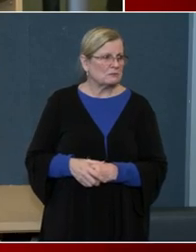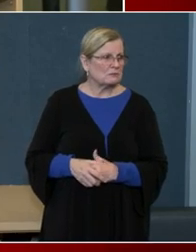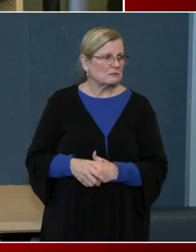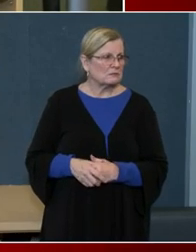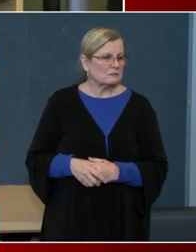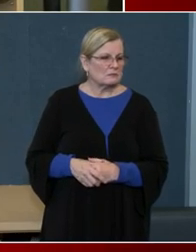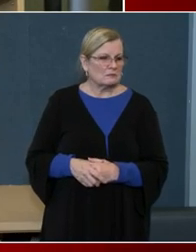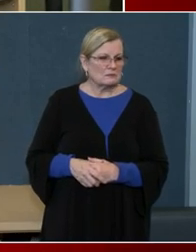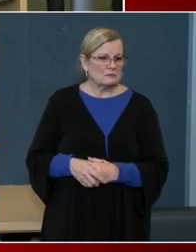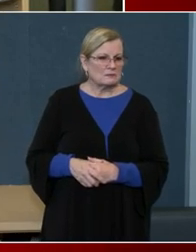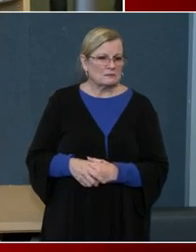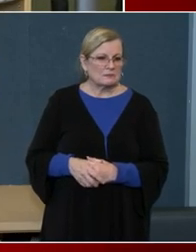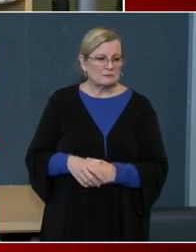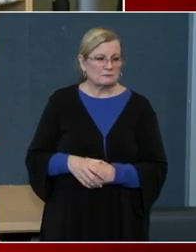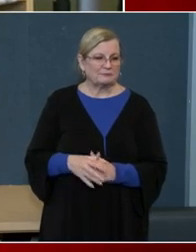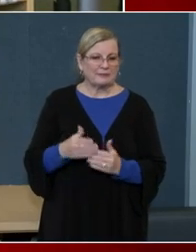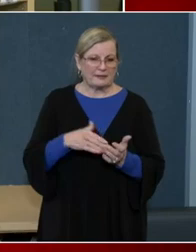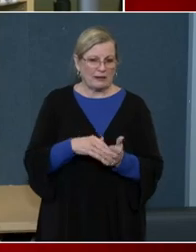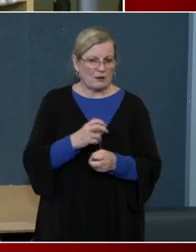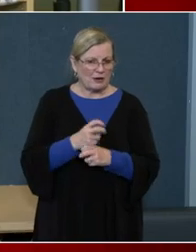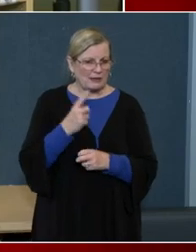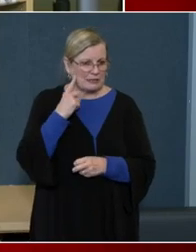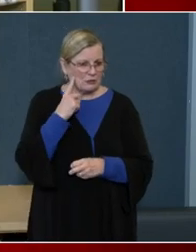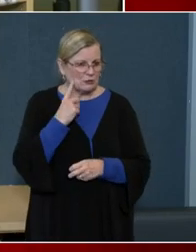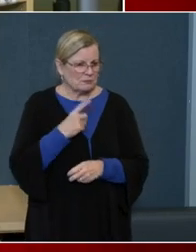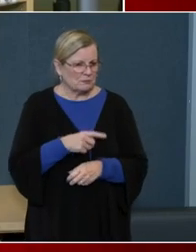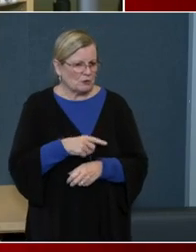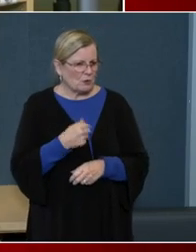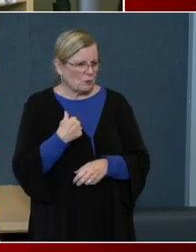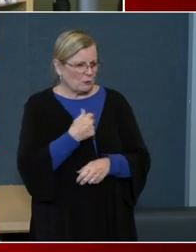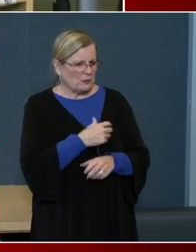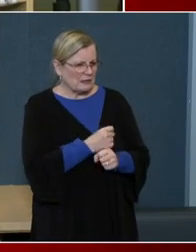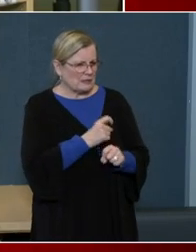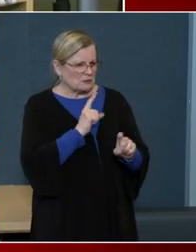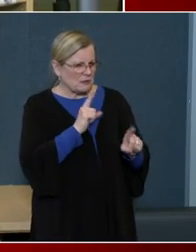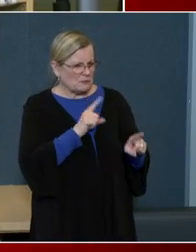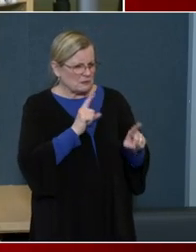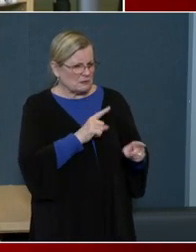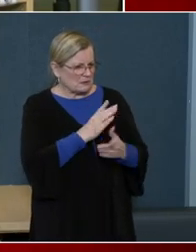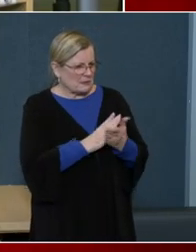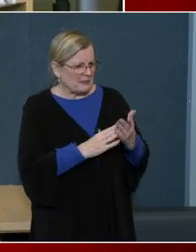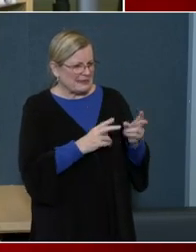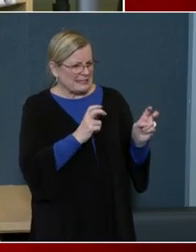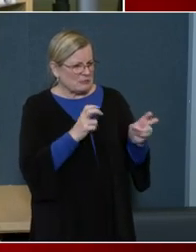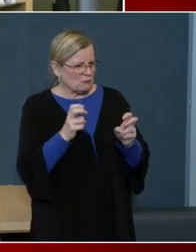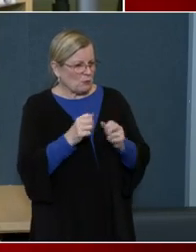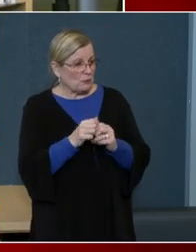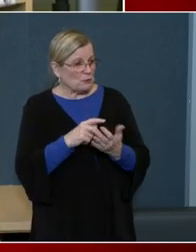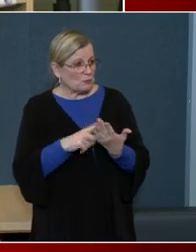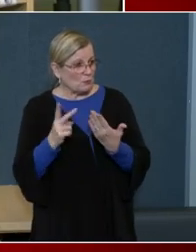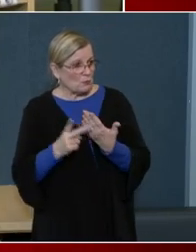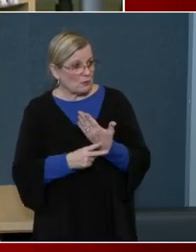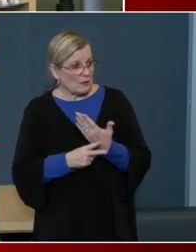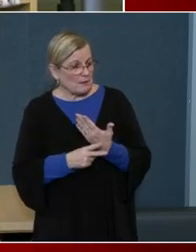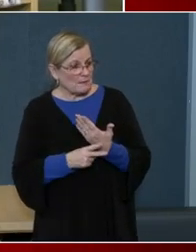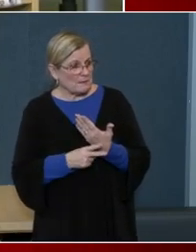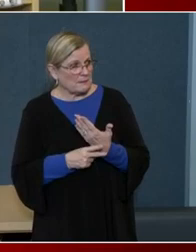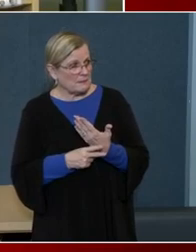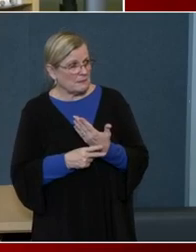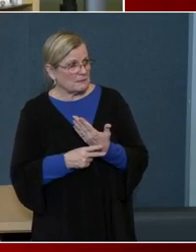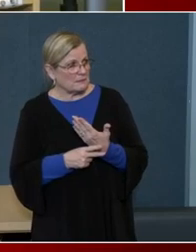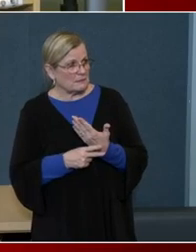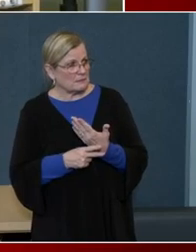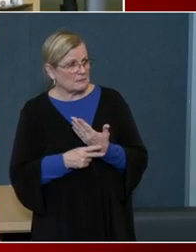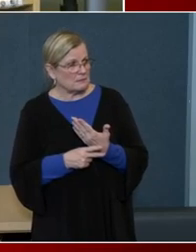some issues with the program that you had asked teachers to respond to on Friday and today. Do you plan on extending that deadline and whether they want to return to